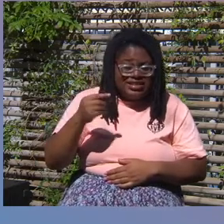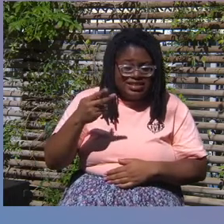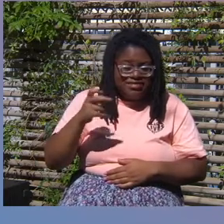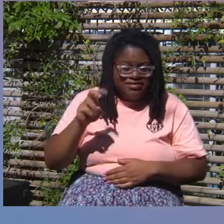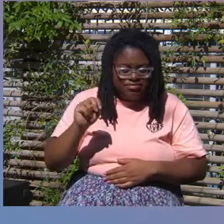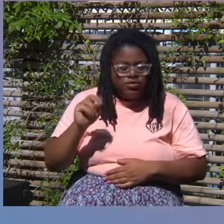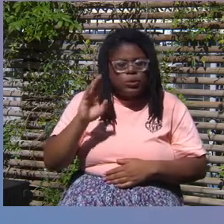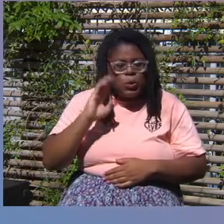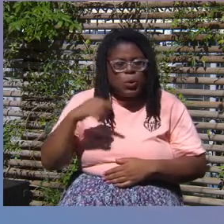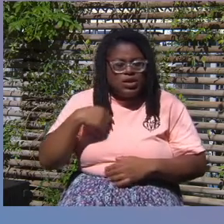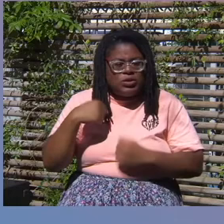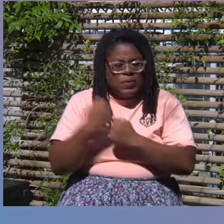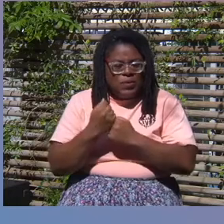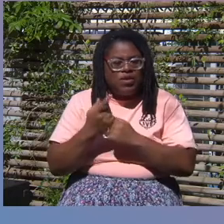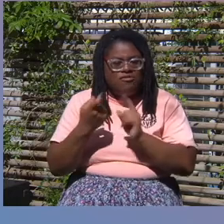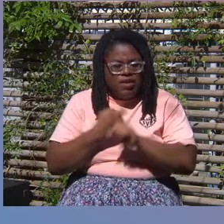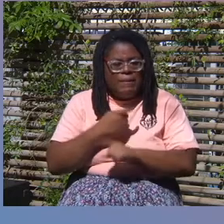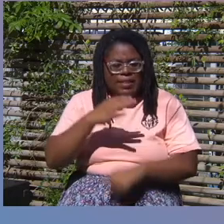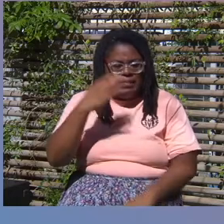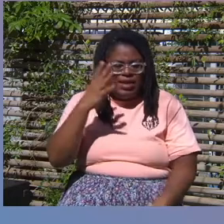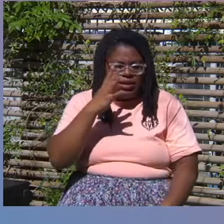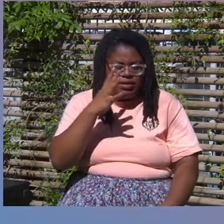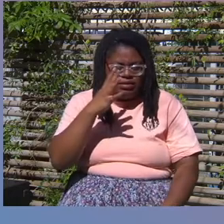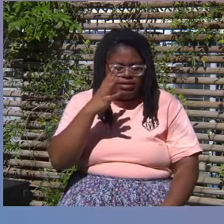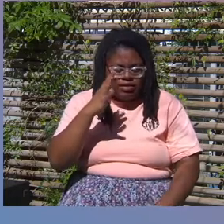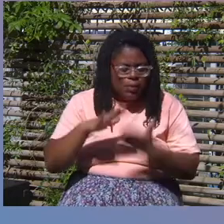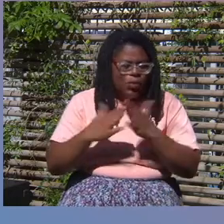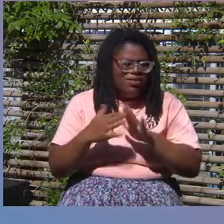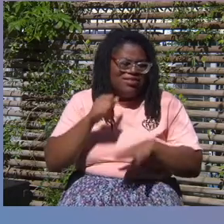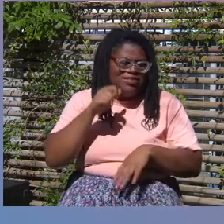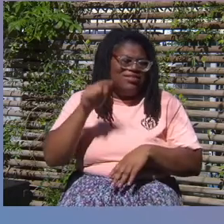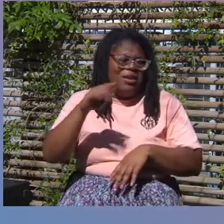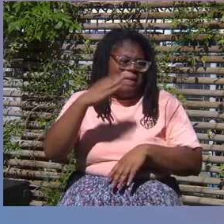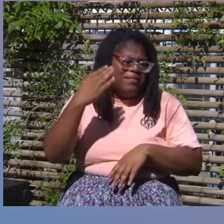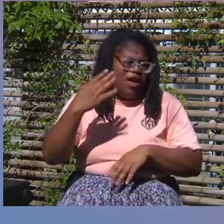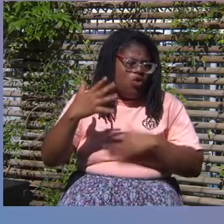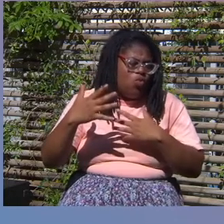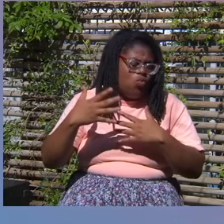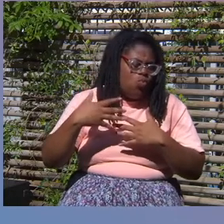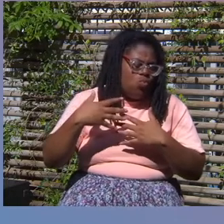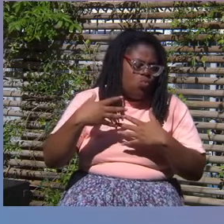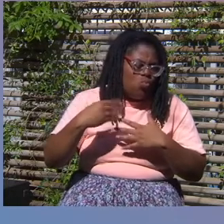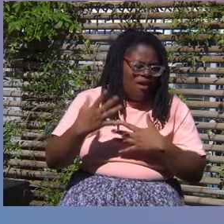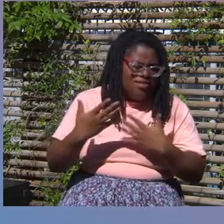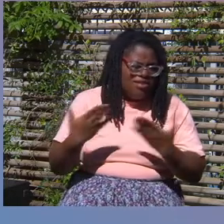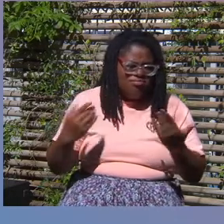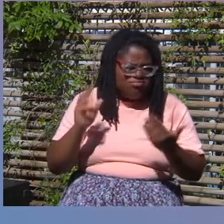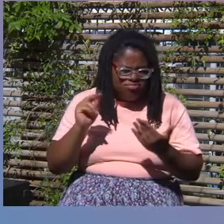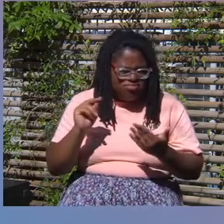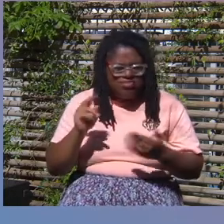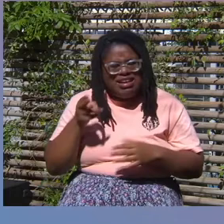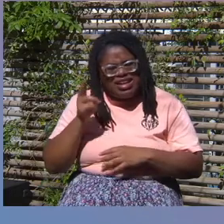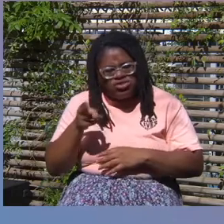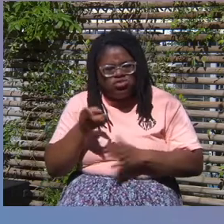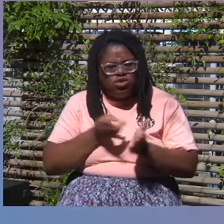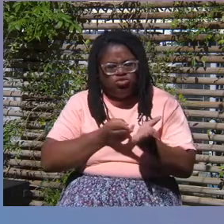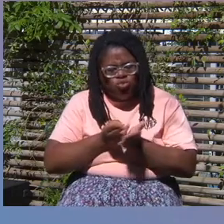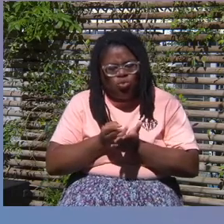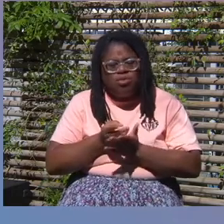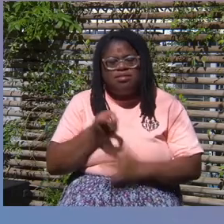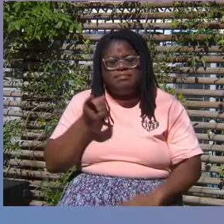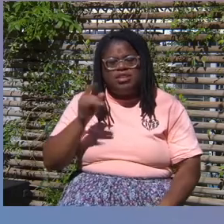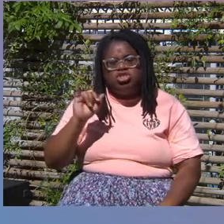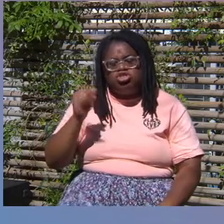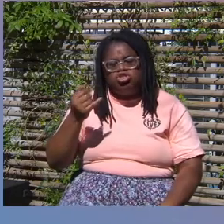supported by the Black community. This was not a Black-white thing. This was history. This was truth. And John